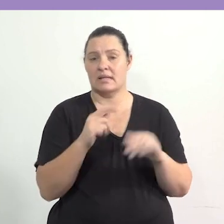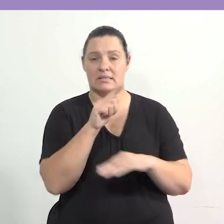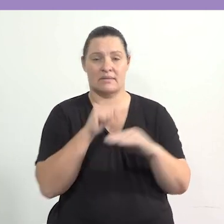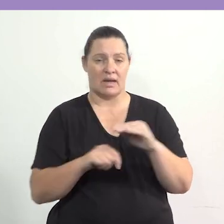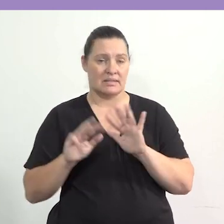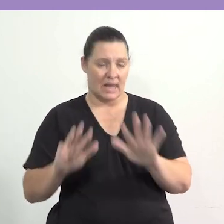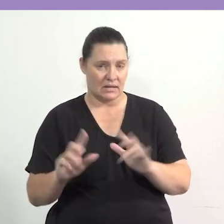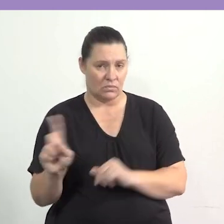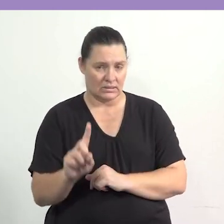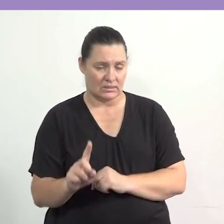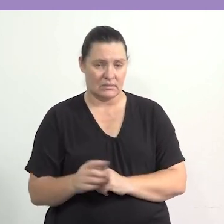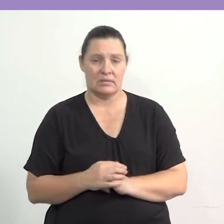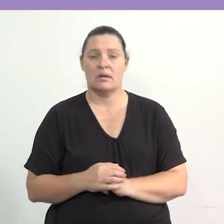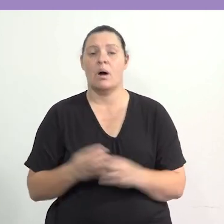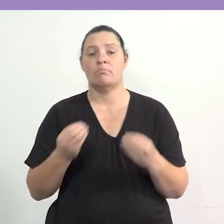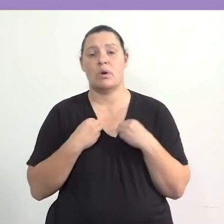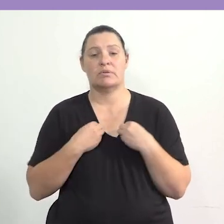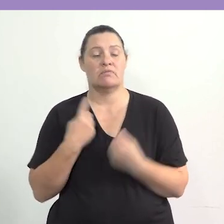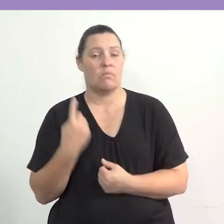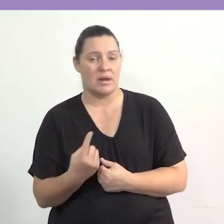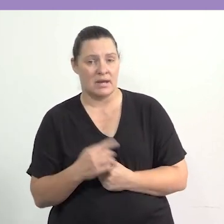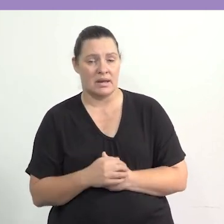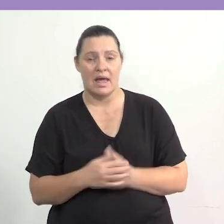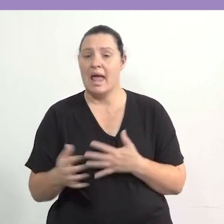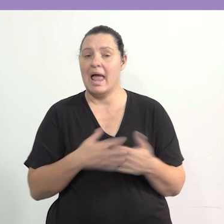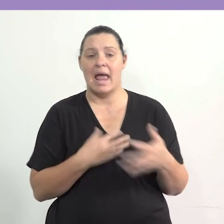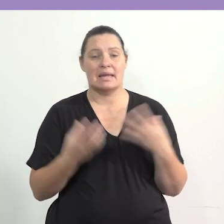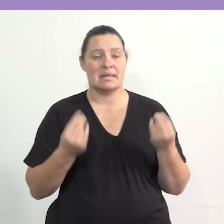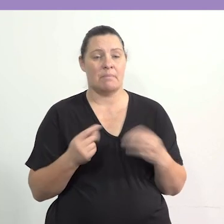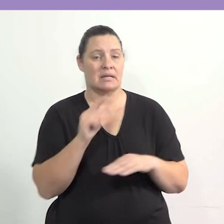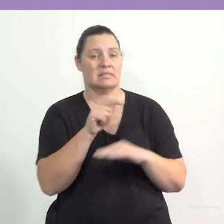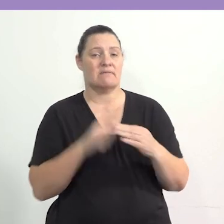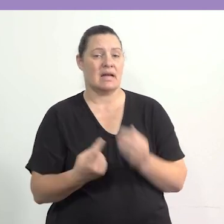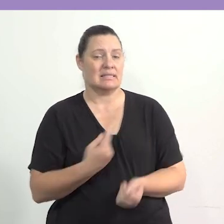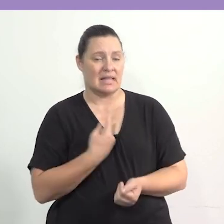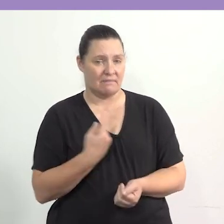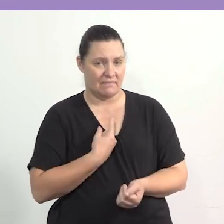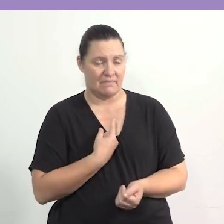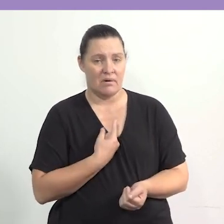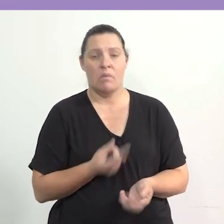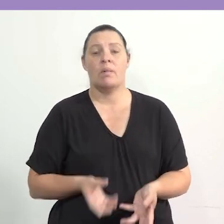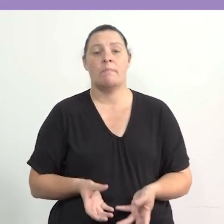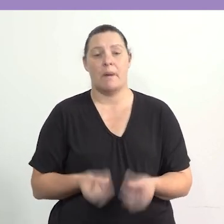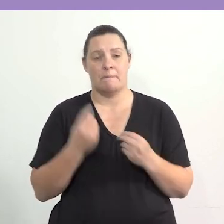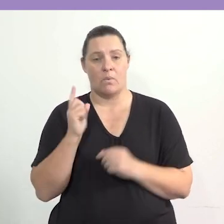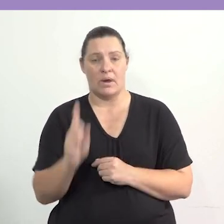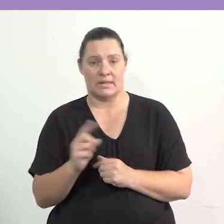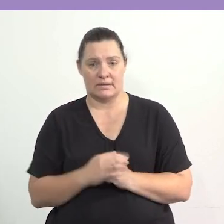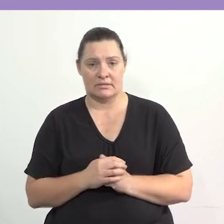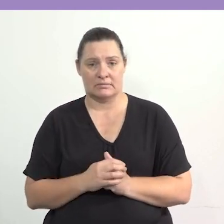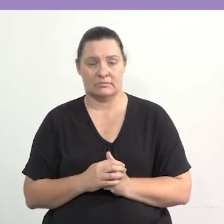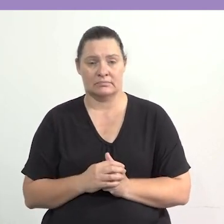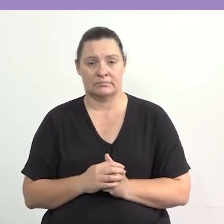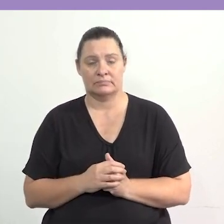9 divided by 9? Again, the properties of 1. Any number divided by itself is going to be